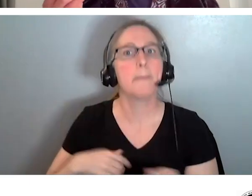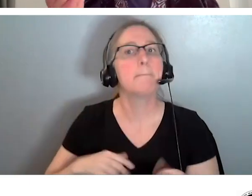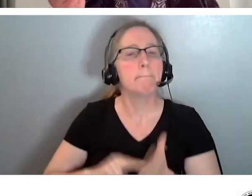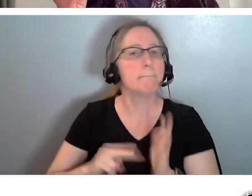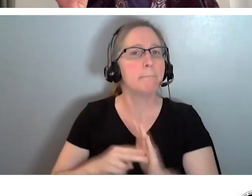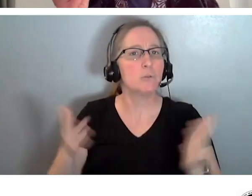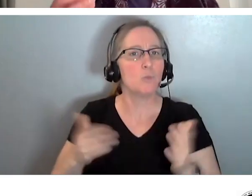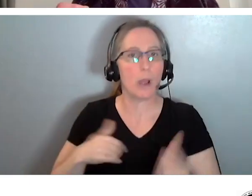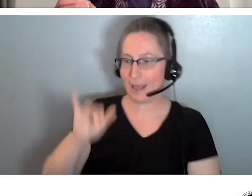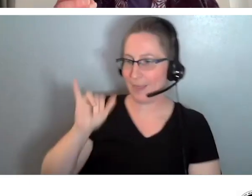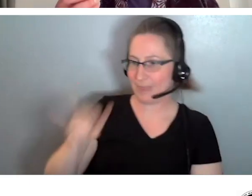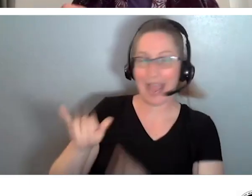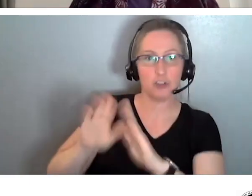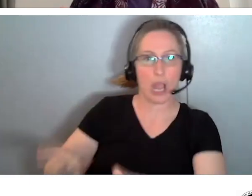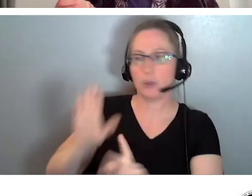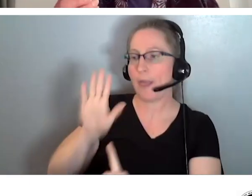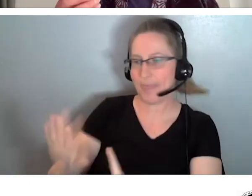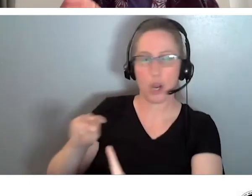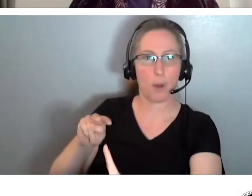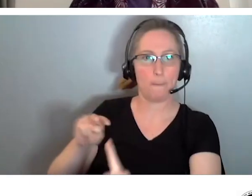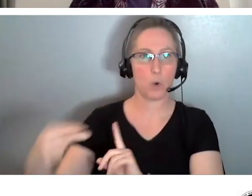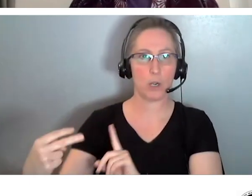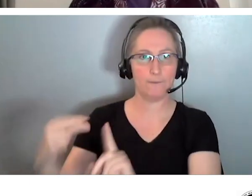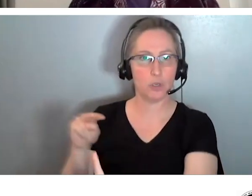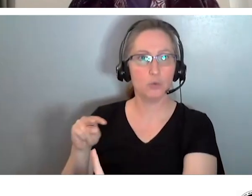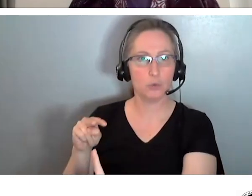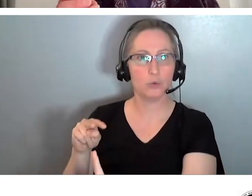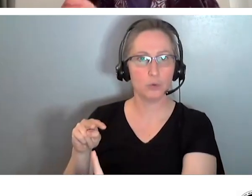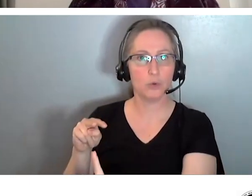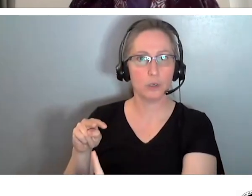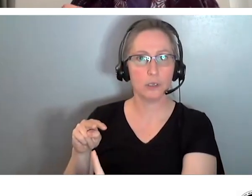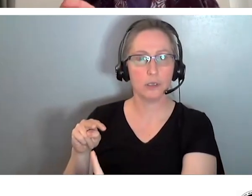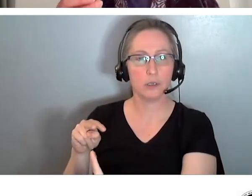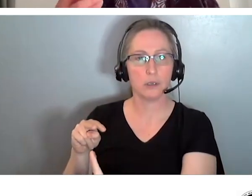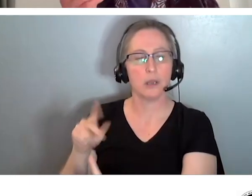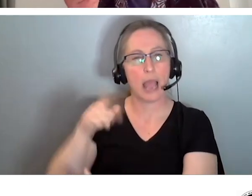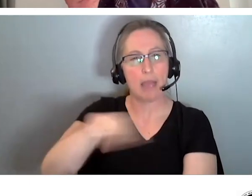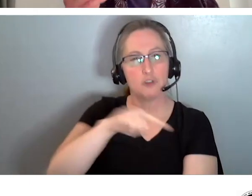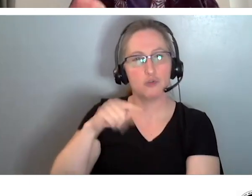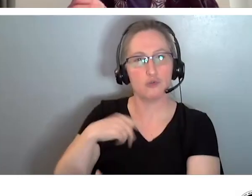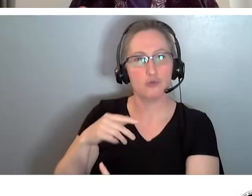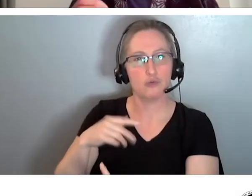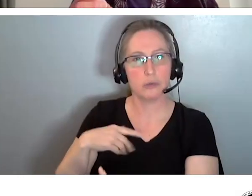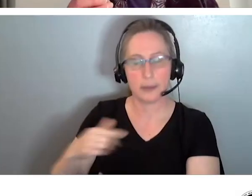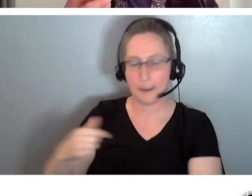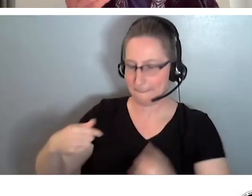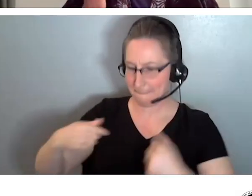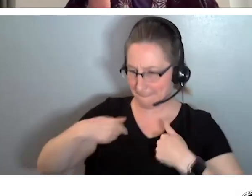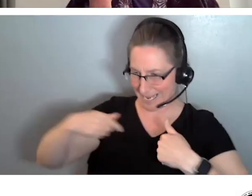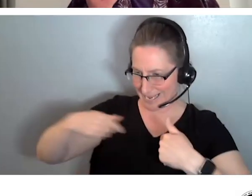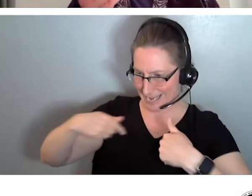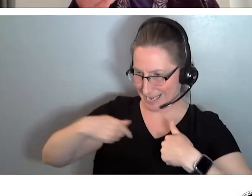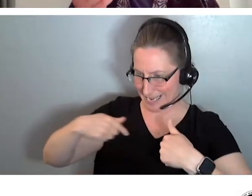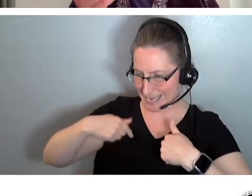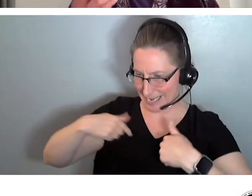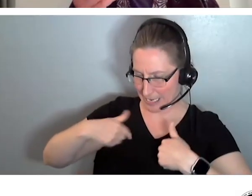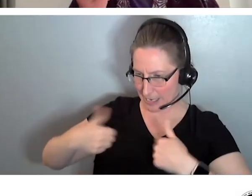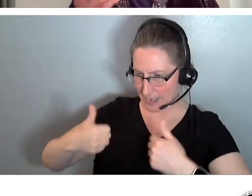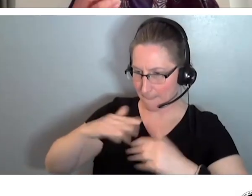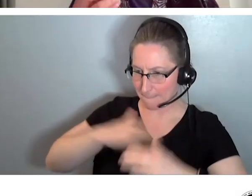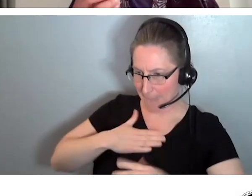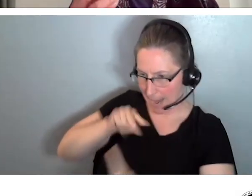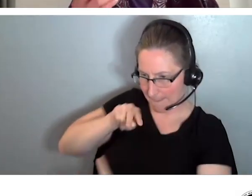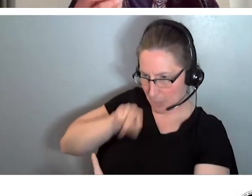other words, it's from the child's point of view. So you have to really kind of turn off your sense of your